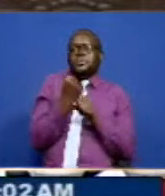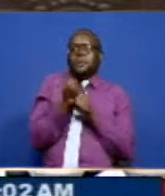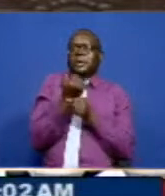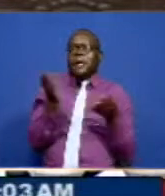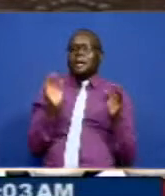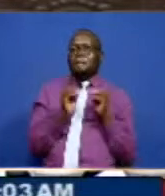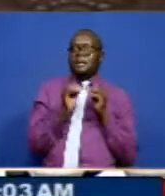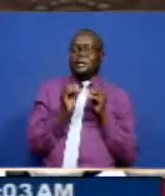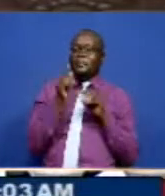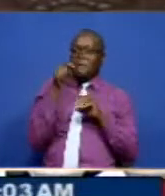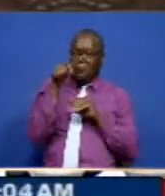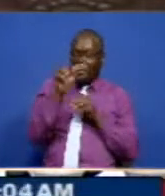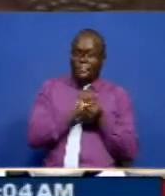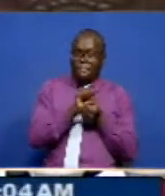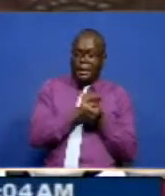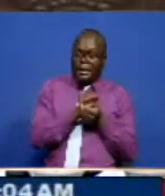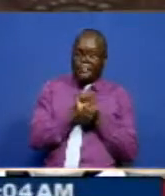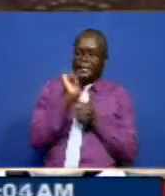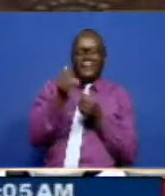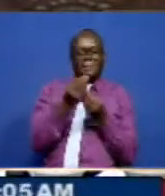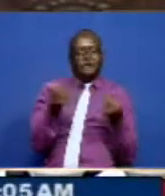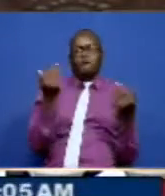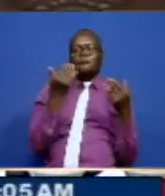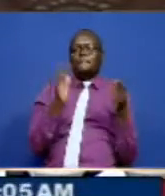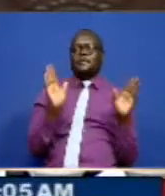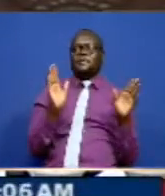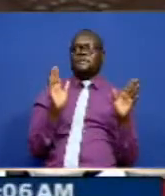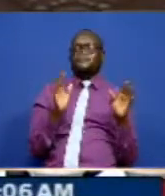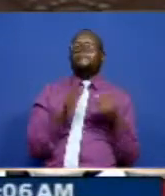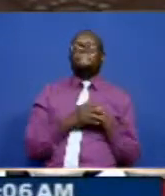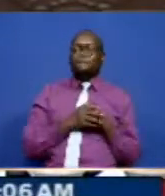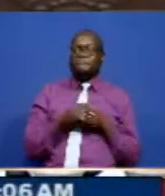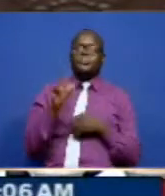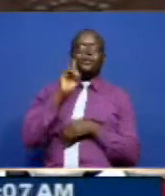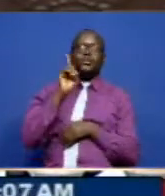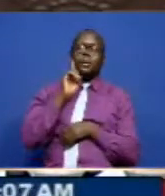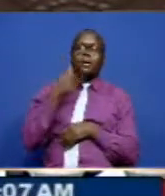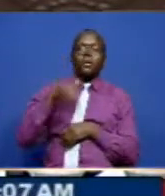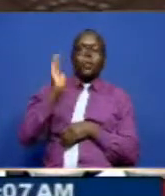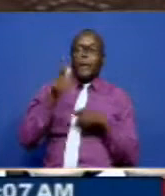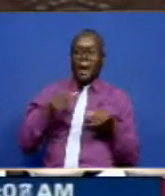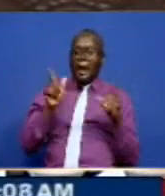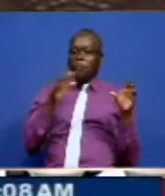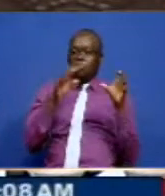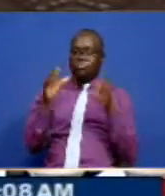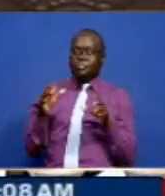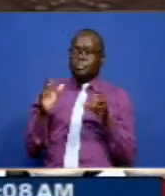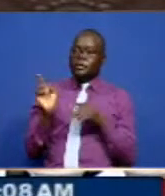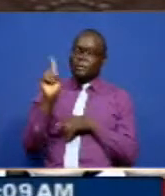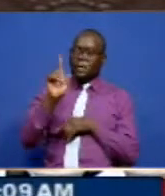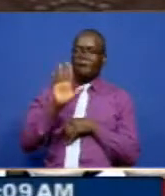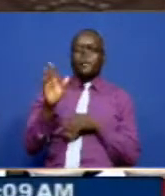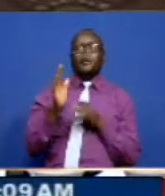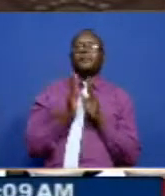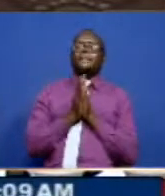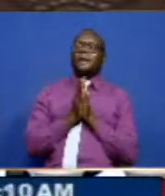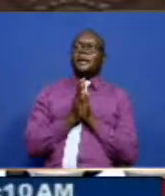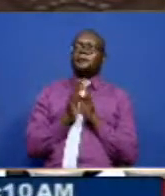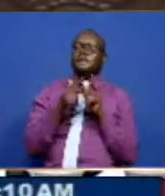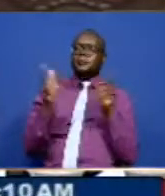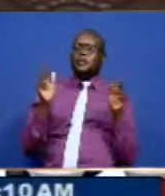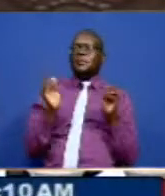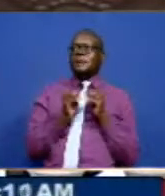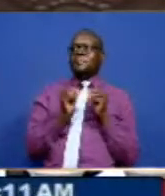on that Friday. So you are taken care of. And tomorrow we will allow parties to attend their prayers, and we commence the